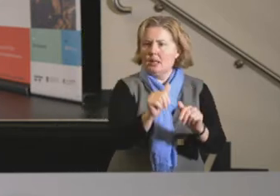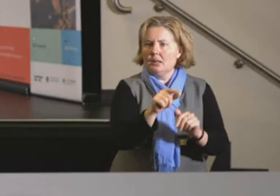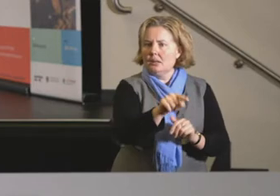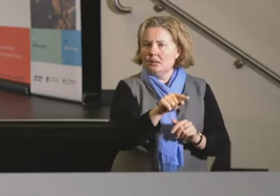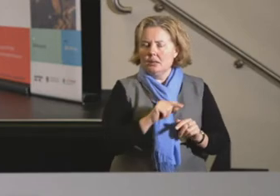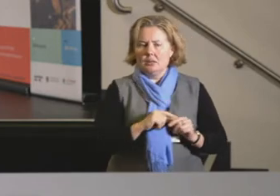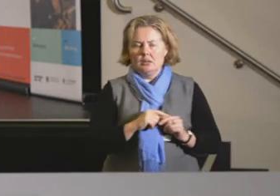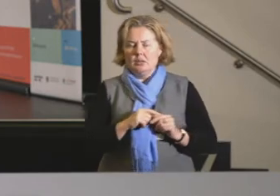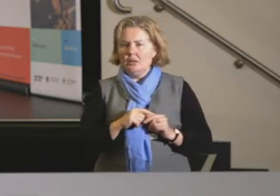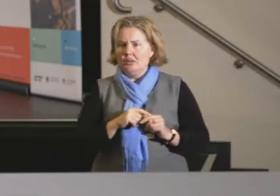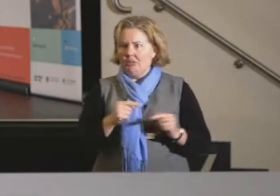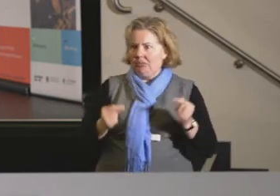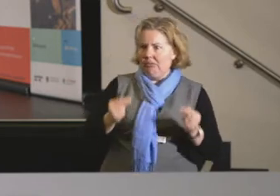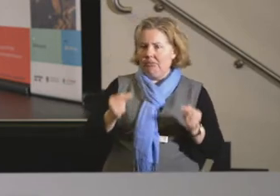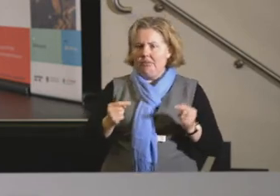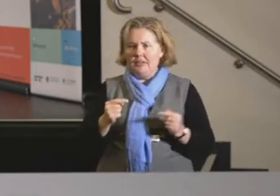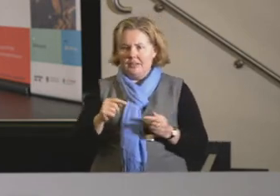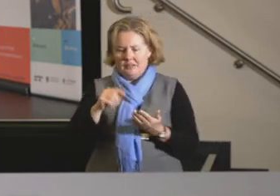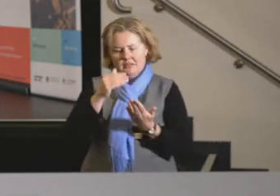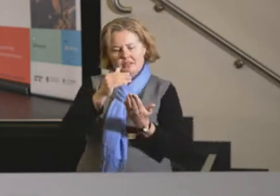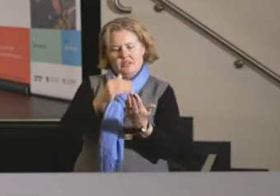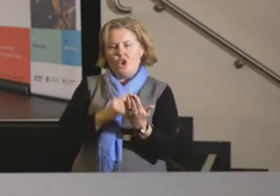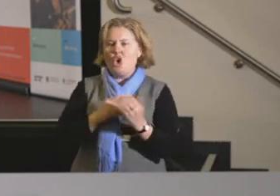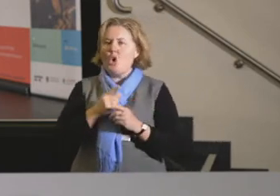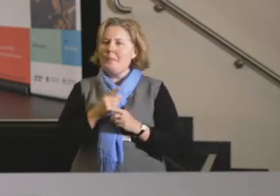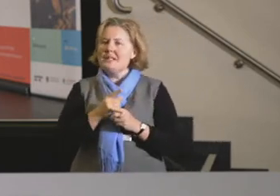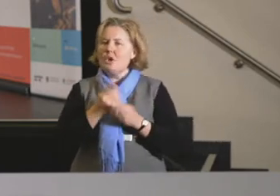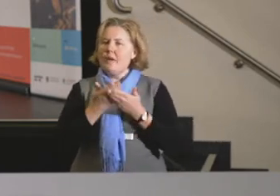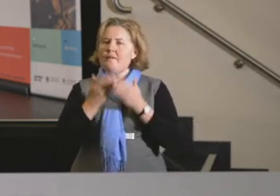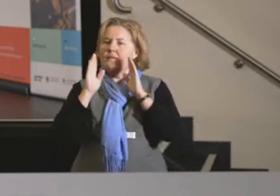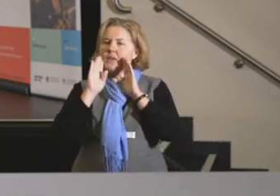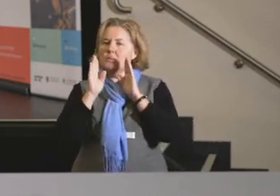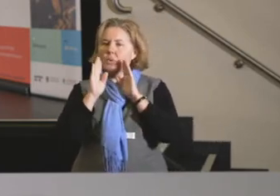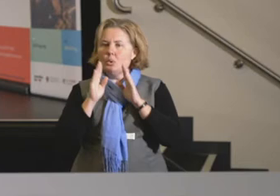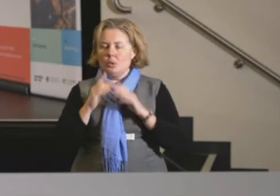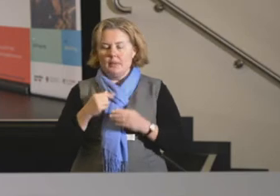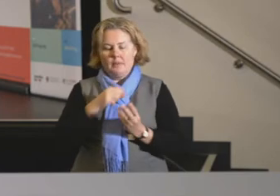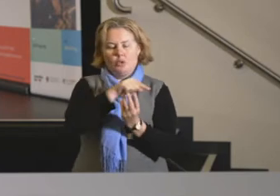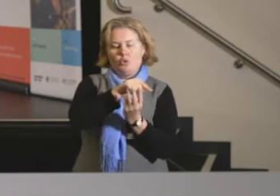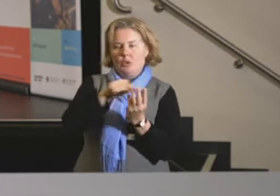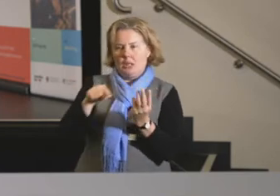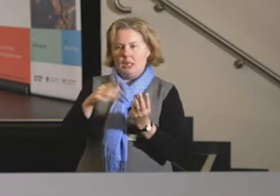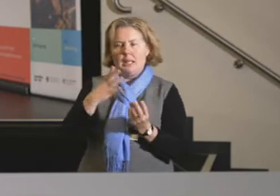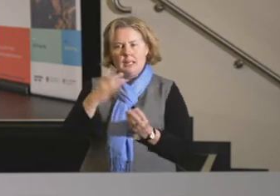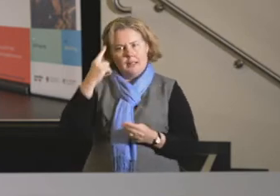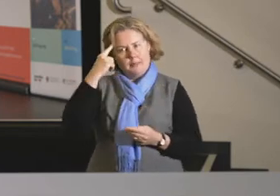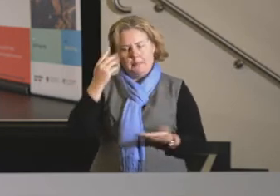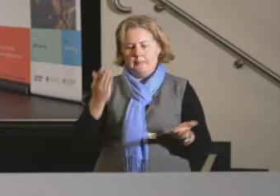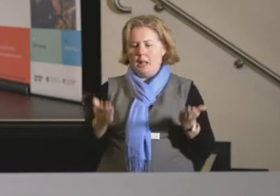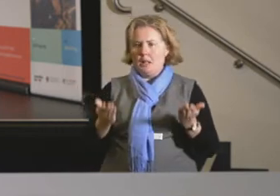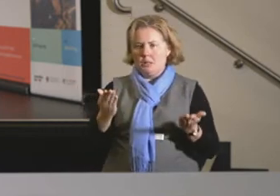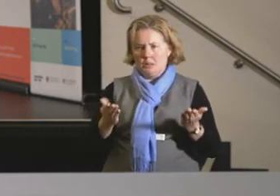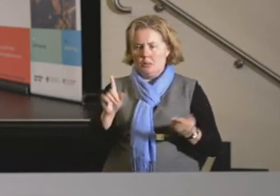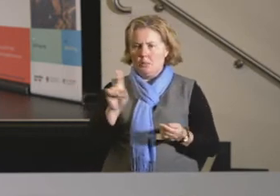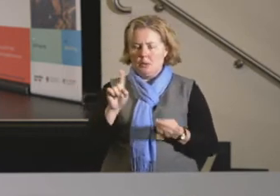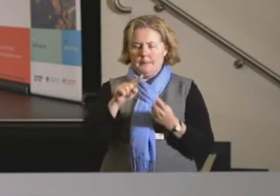the three things, that's our major challenge. And I think the three things that we're constantly trying to hold in the balance is one, the first